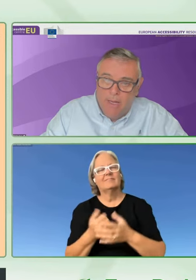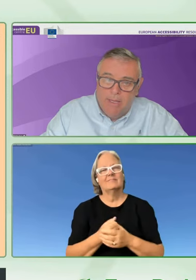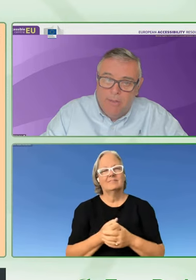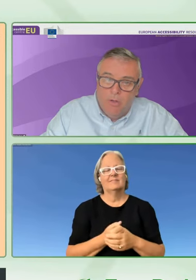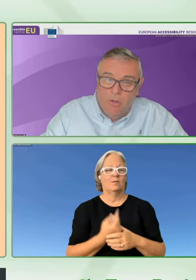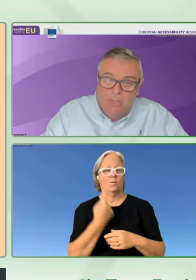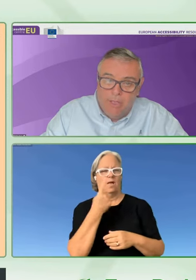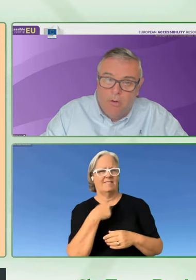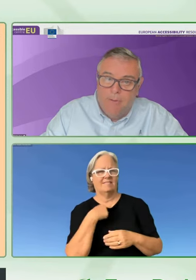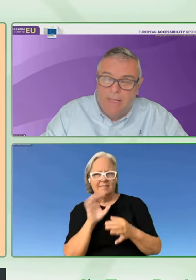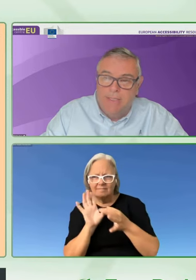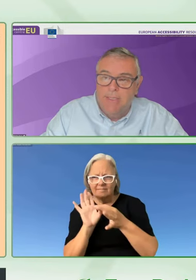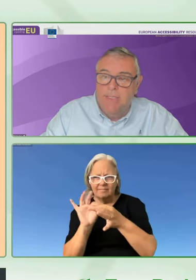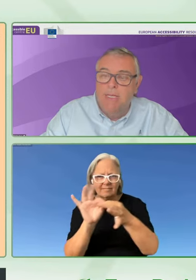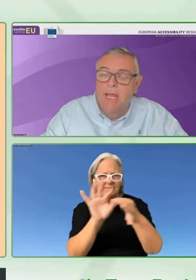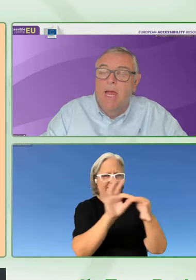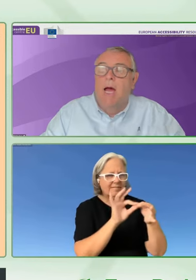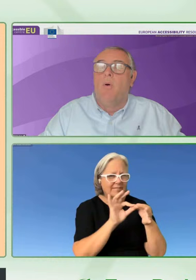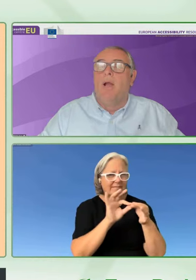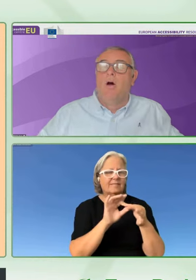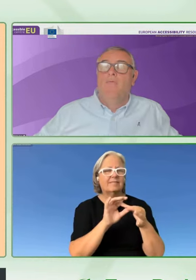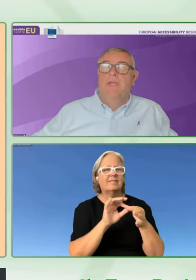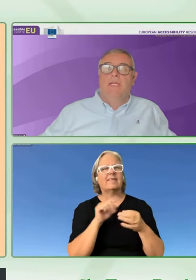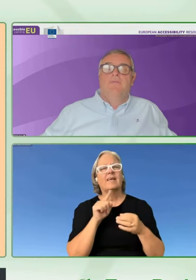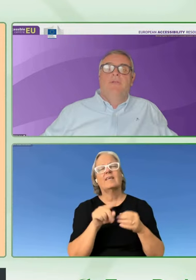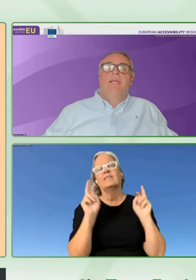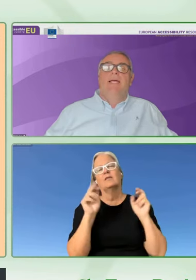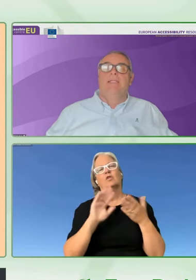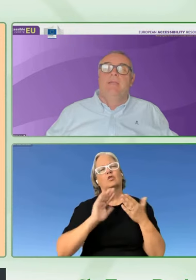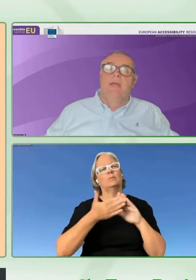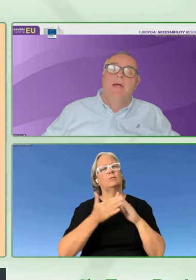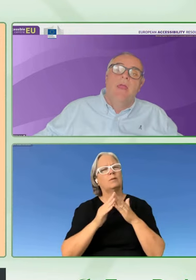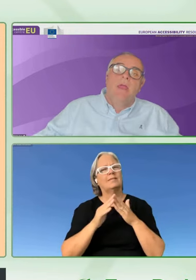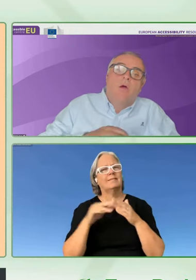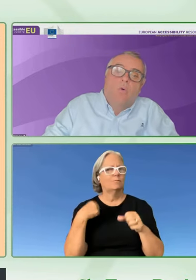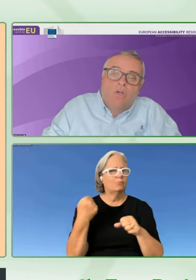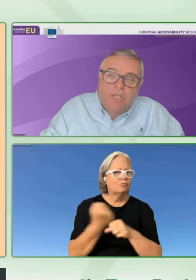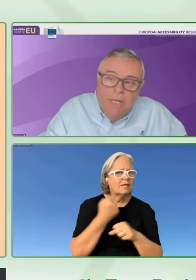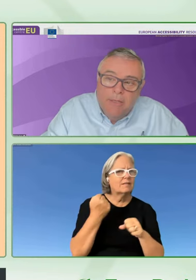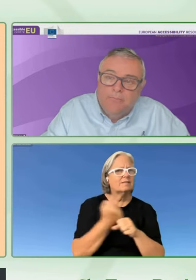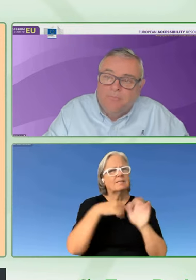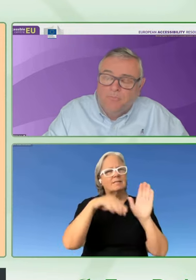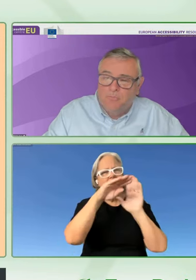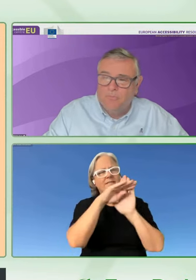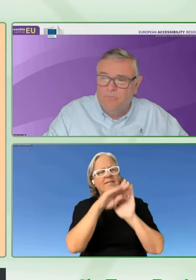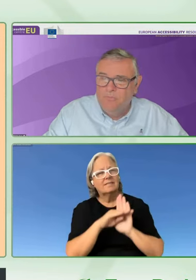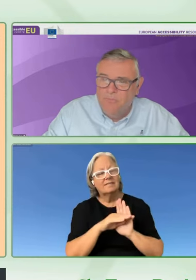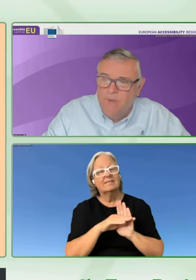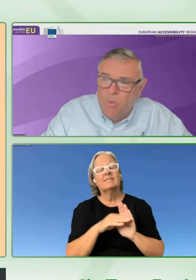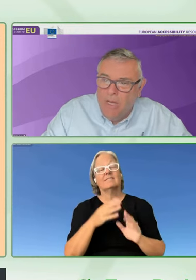our community of practices. Our objective last year was